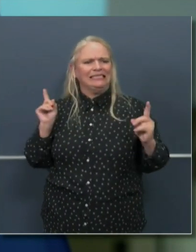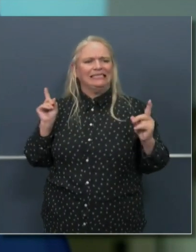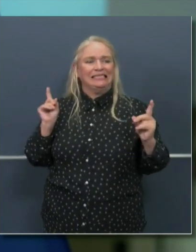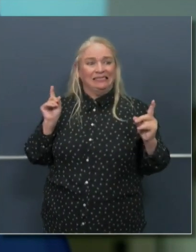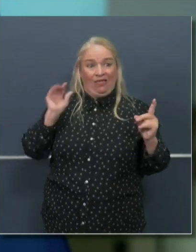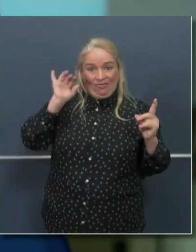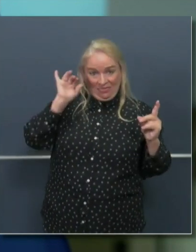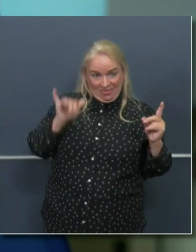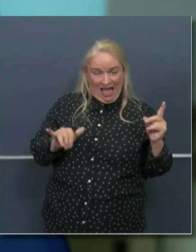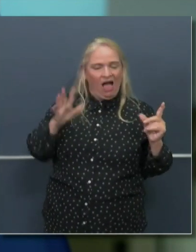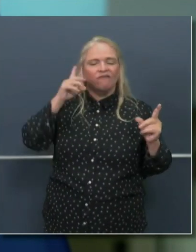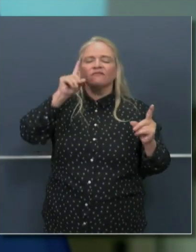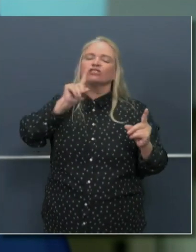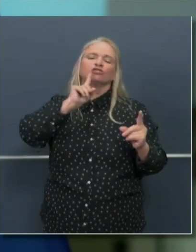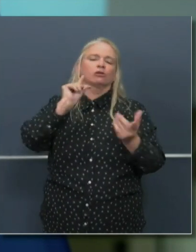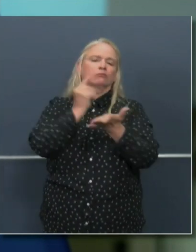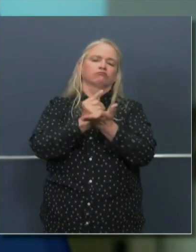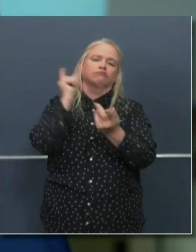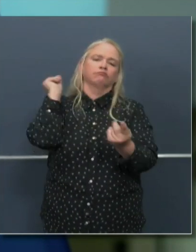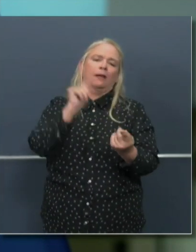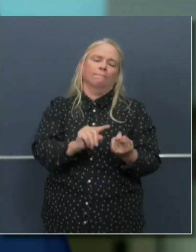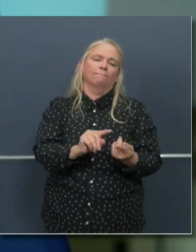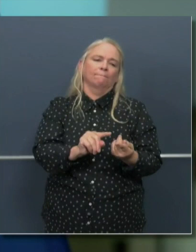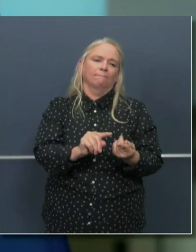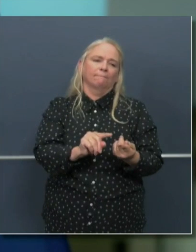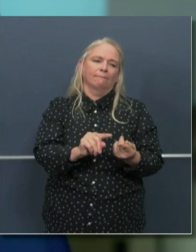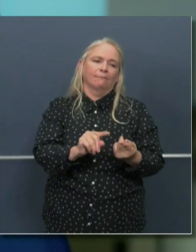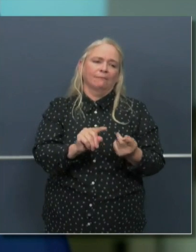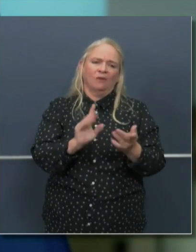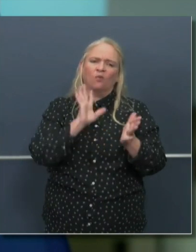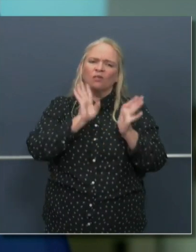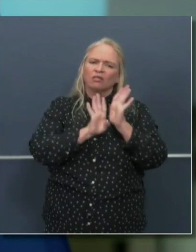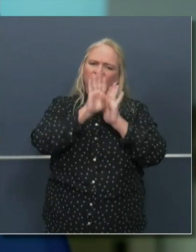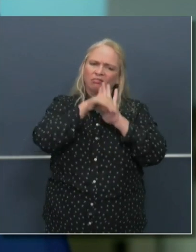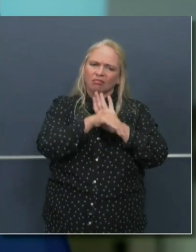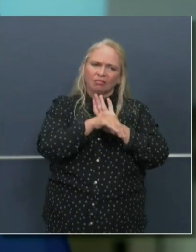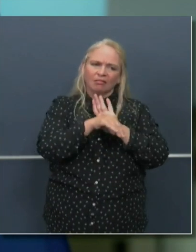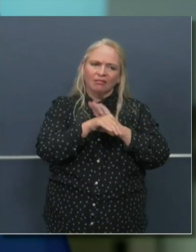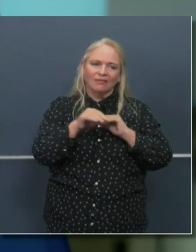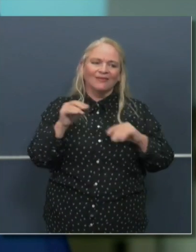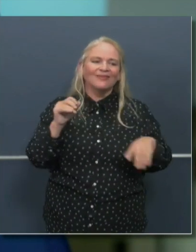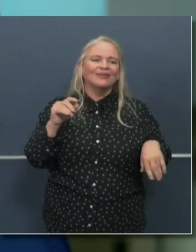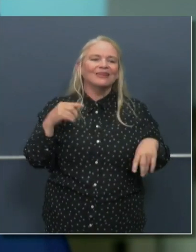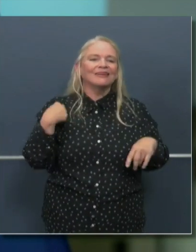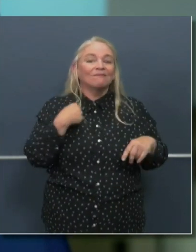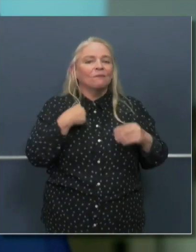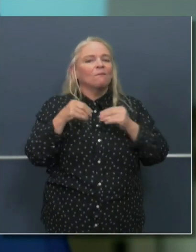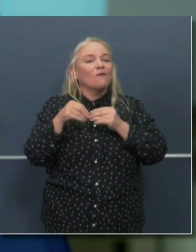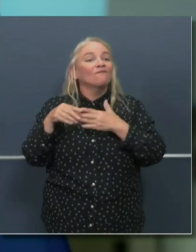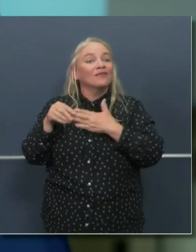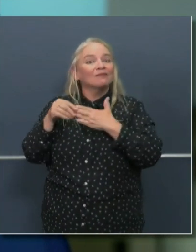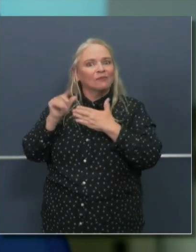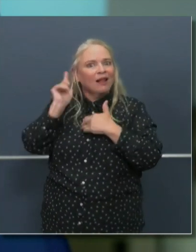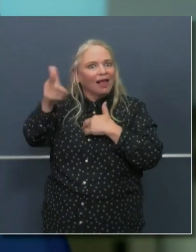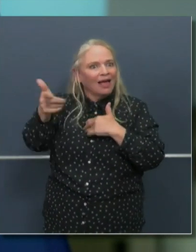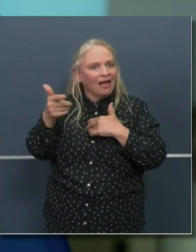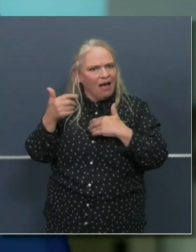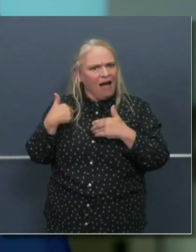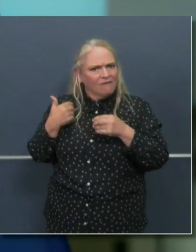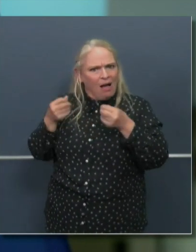spread, will shift that trend line and avail ourselves to more flexibility and more opportunity. I would like to